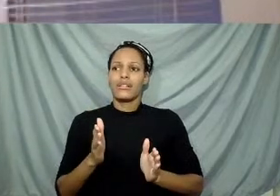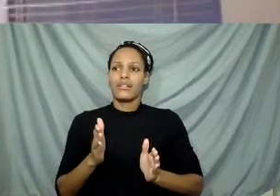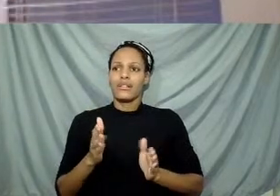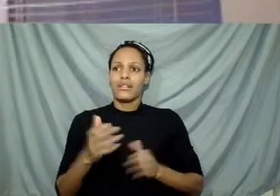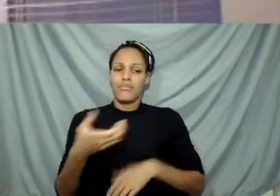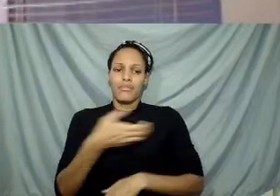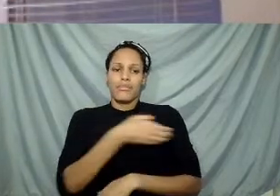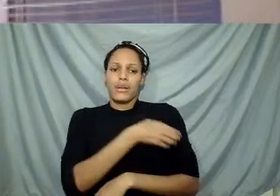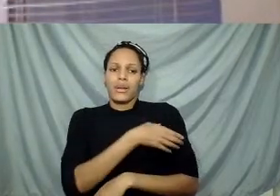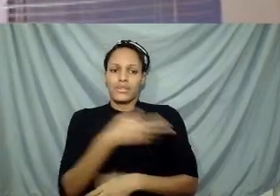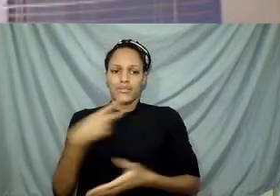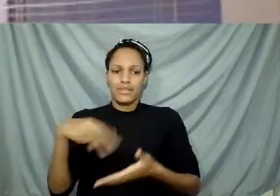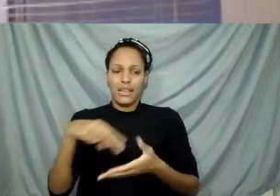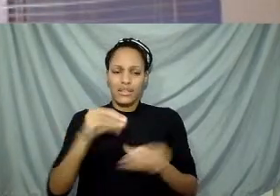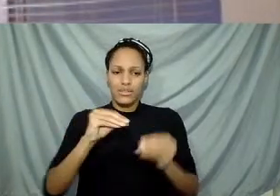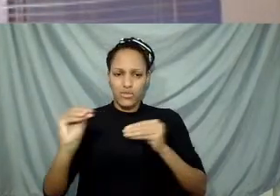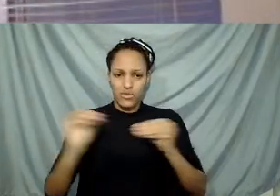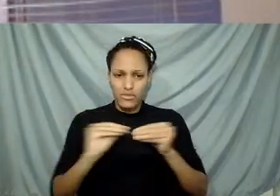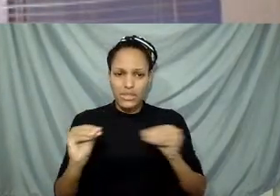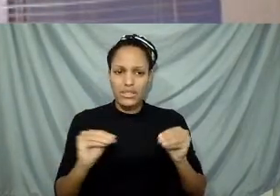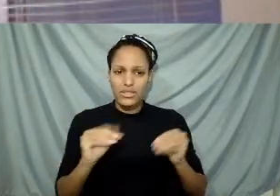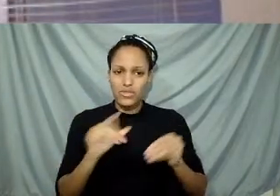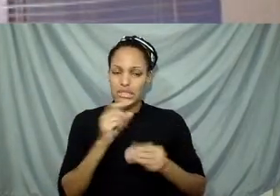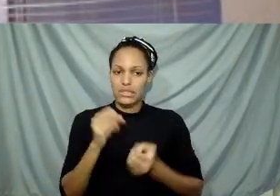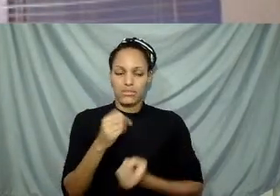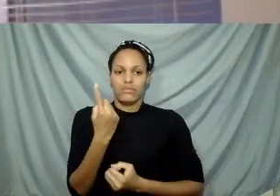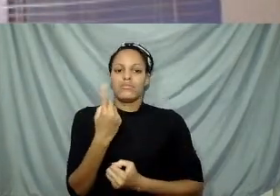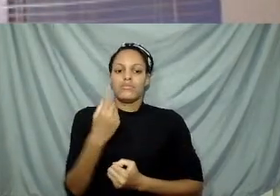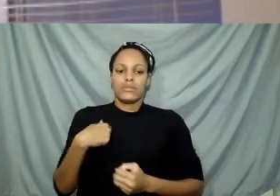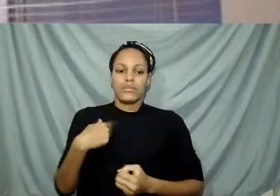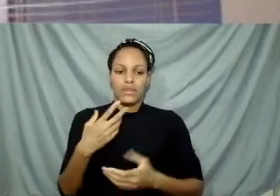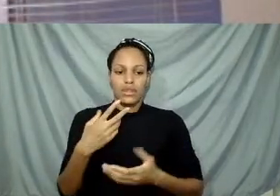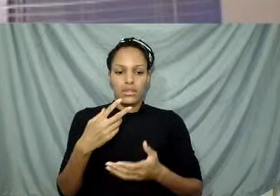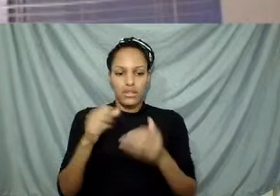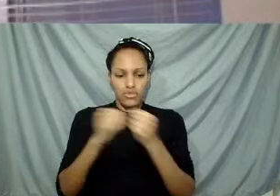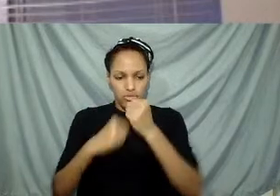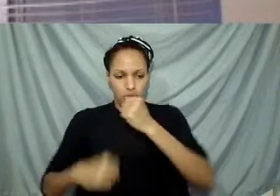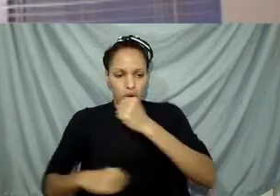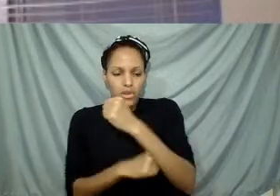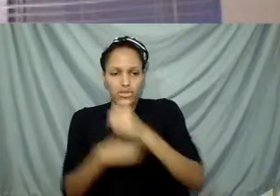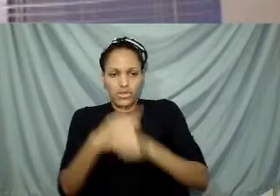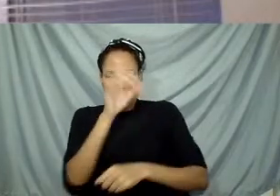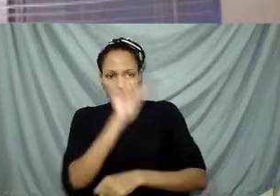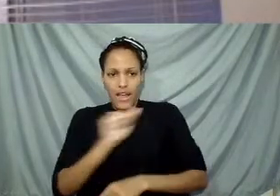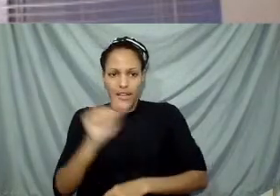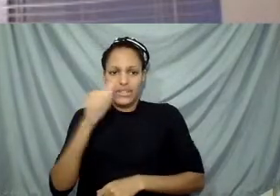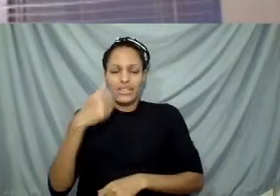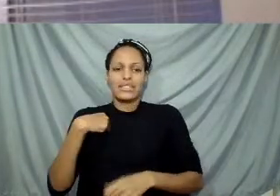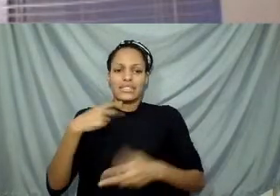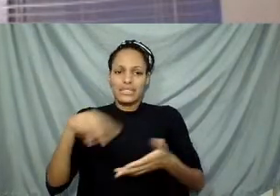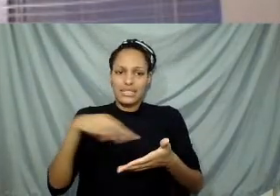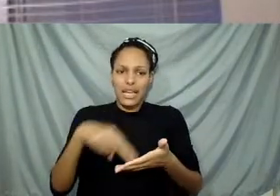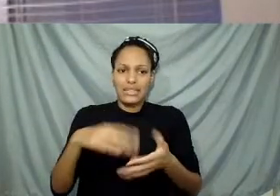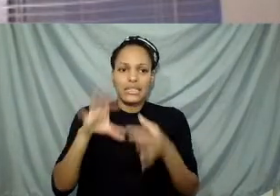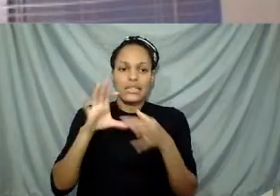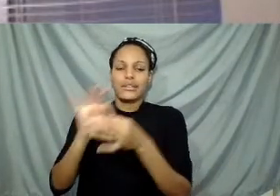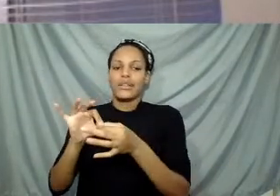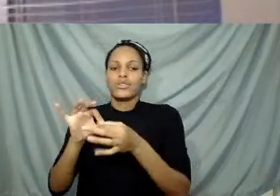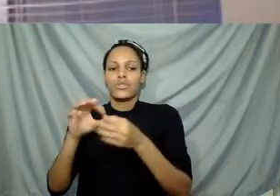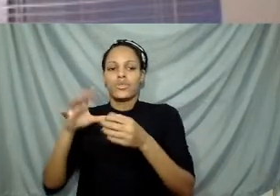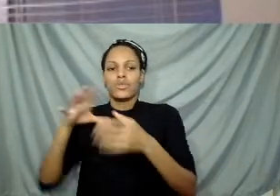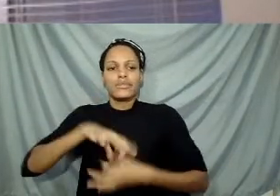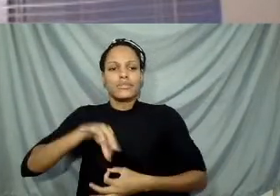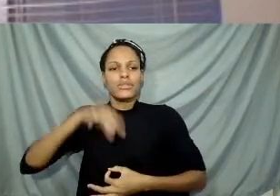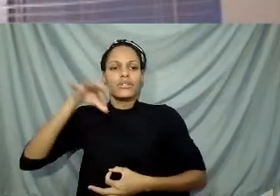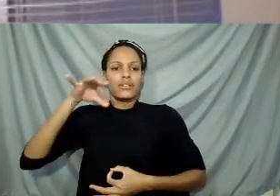really based in just understanding the principles of African dance connected to the spirituality and the